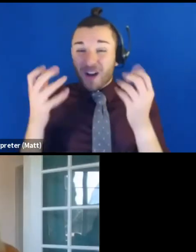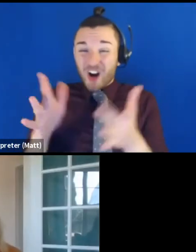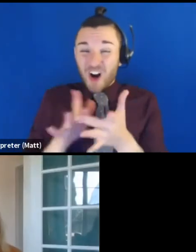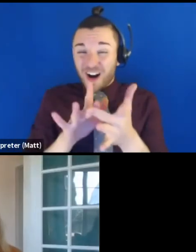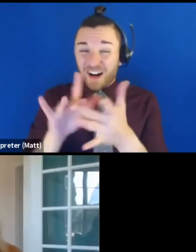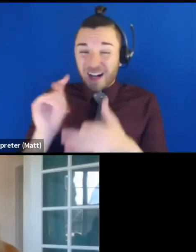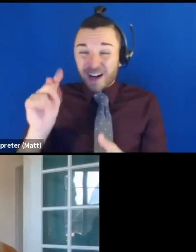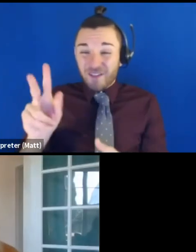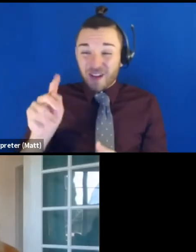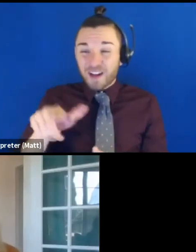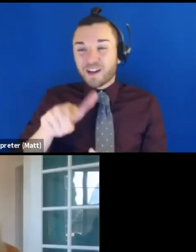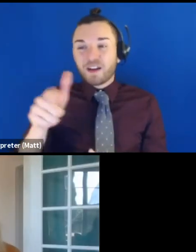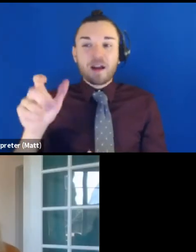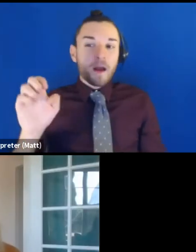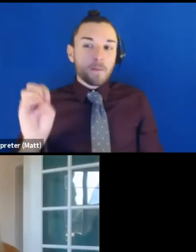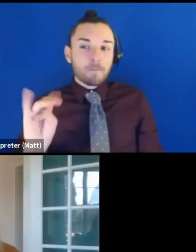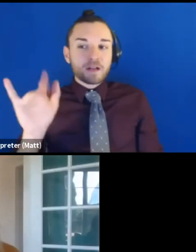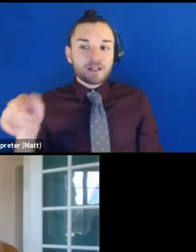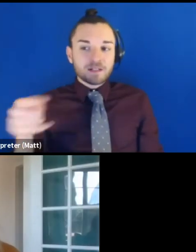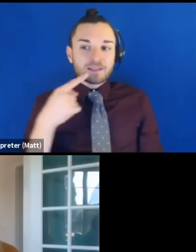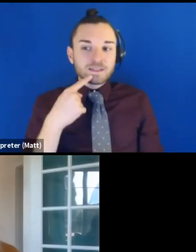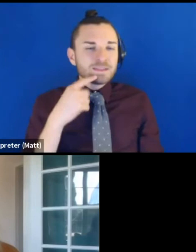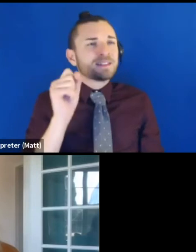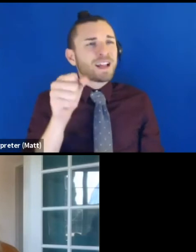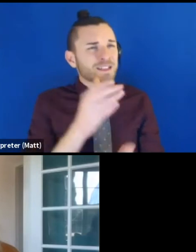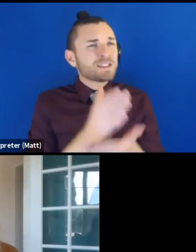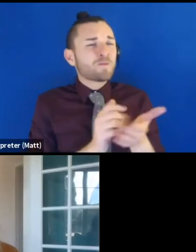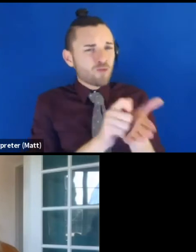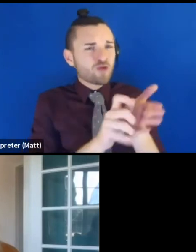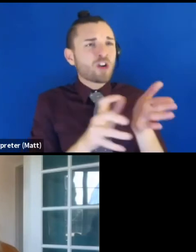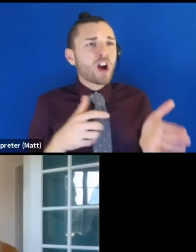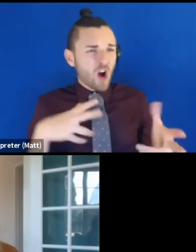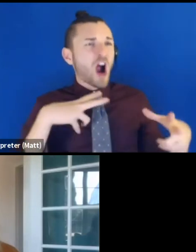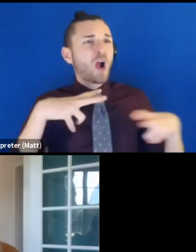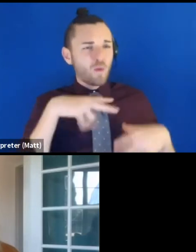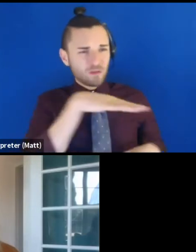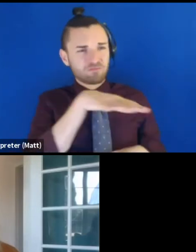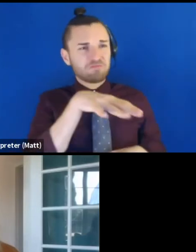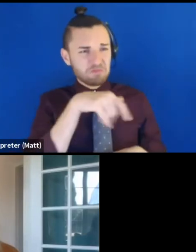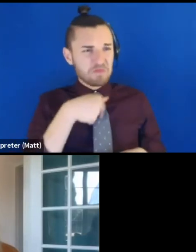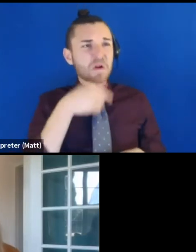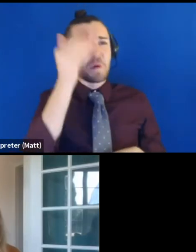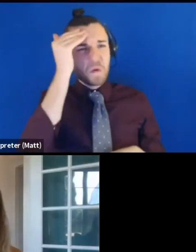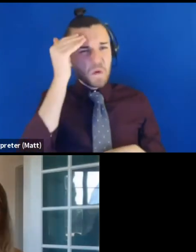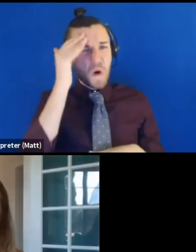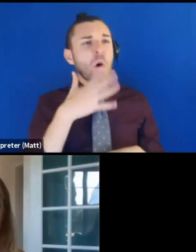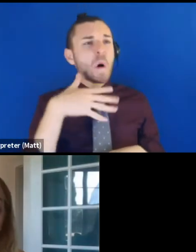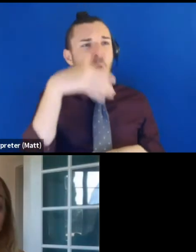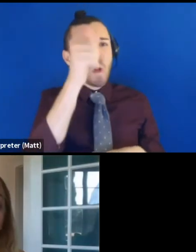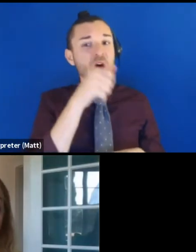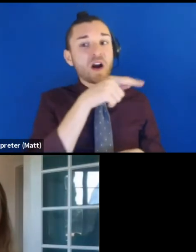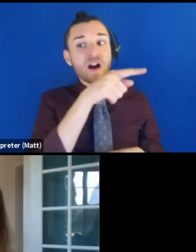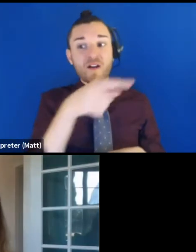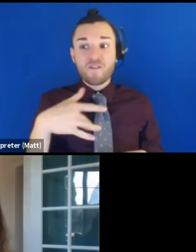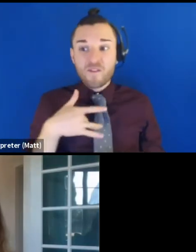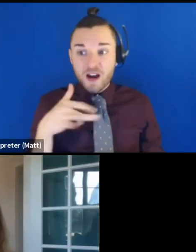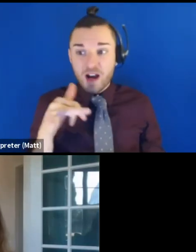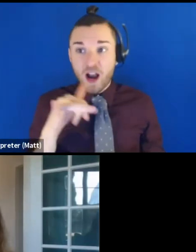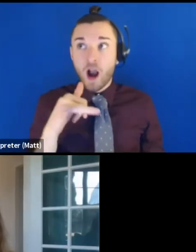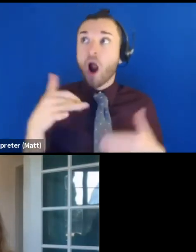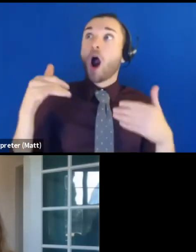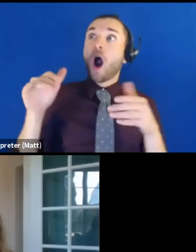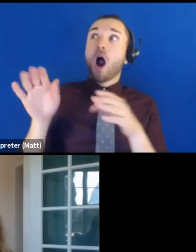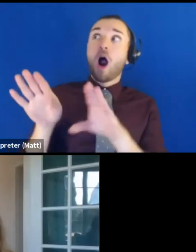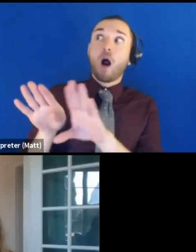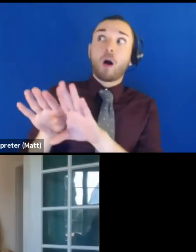writers in Hollywood who are like a little older than the people who broke through, and they definitely, there's this sense of mild rancor because it's like the doors opened a bit,